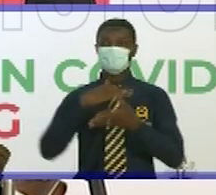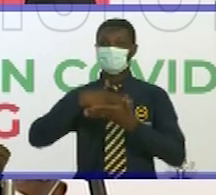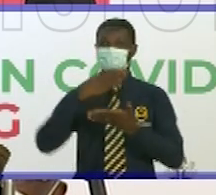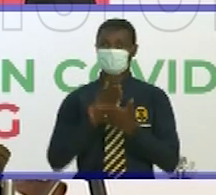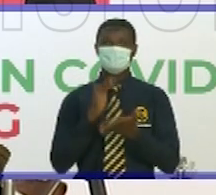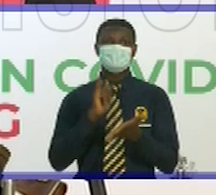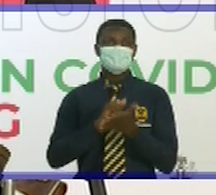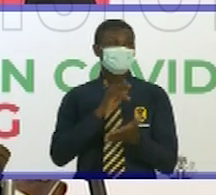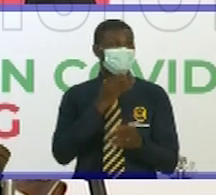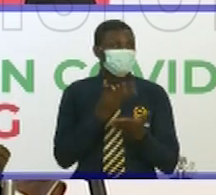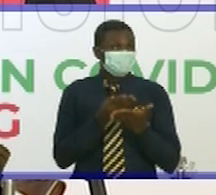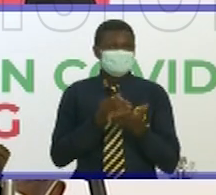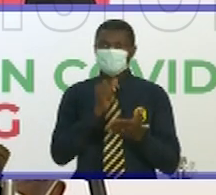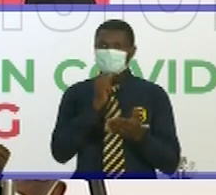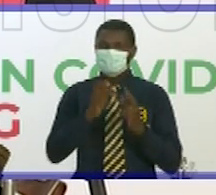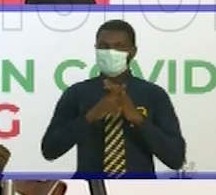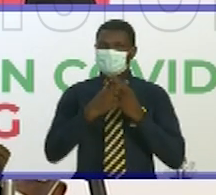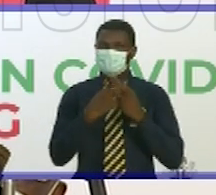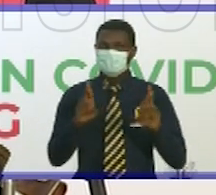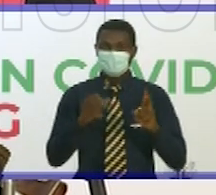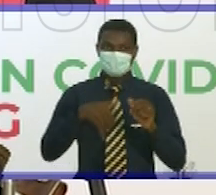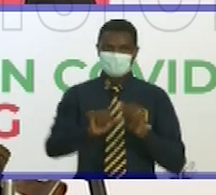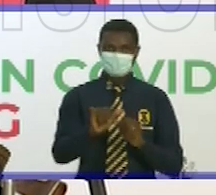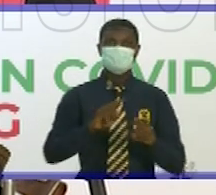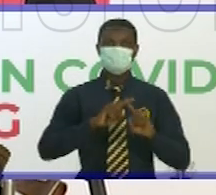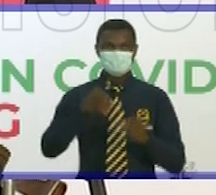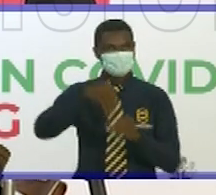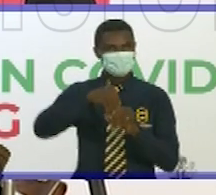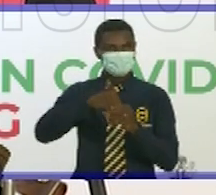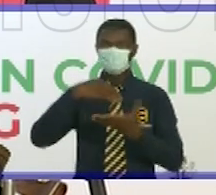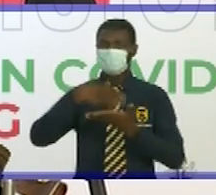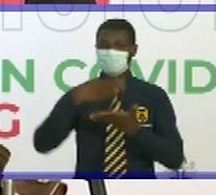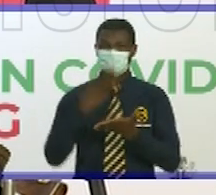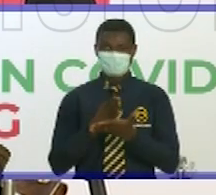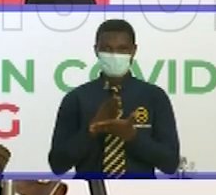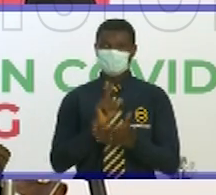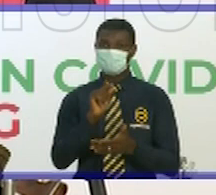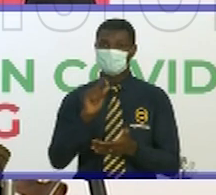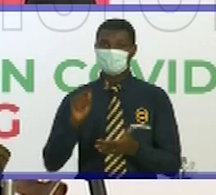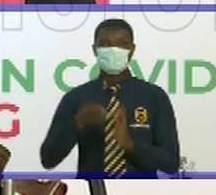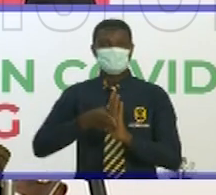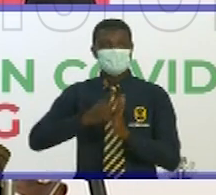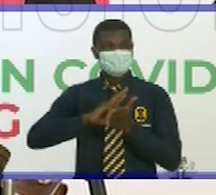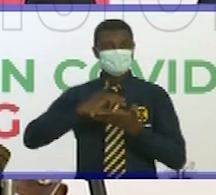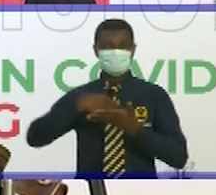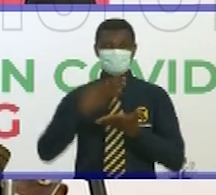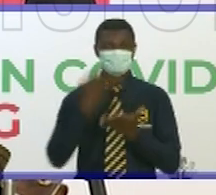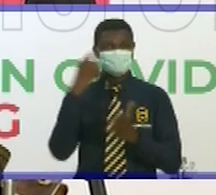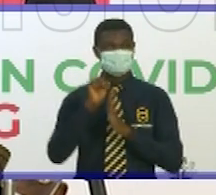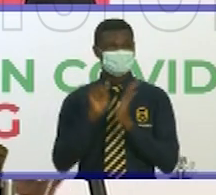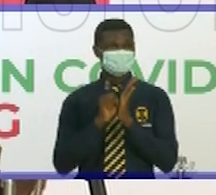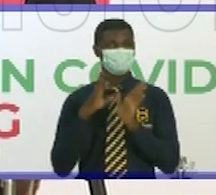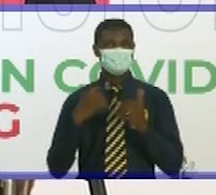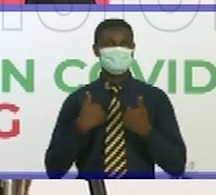been released yet. But it's certainly in the budget, 2020 revised budget for the states. We have developed a